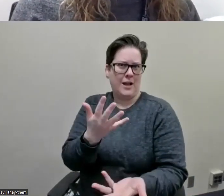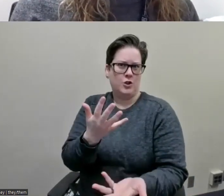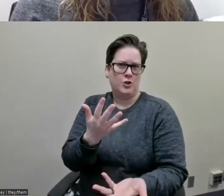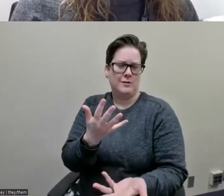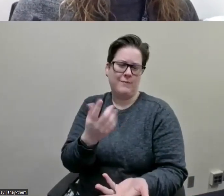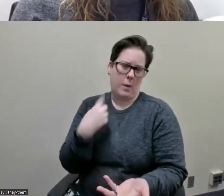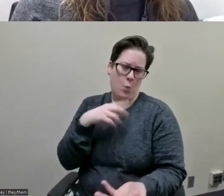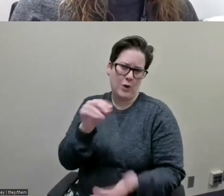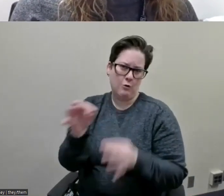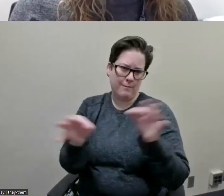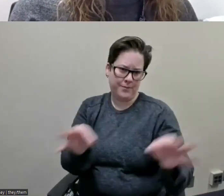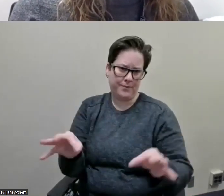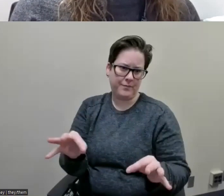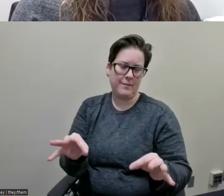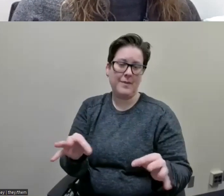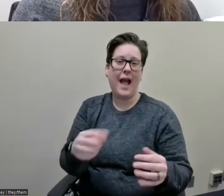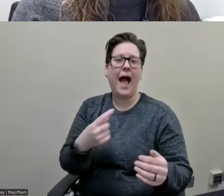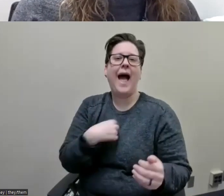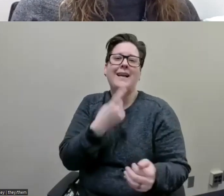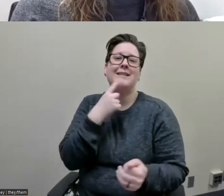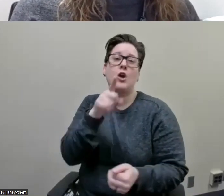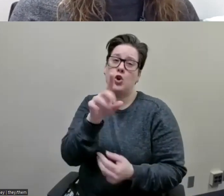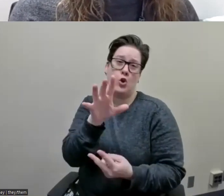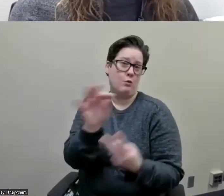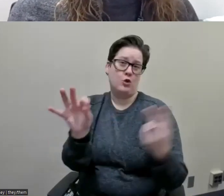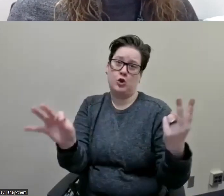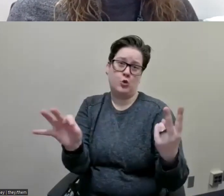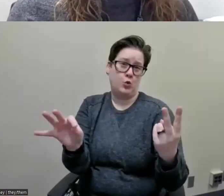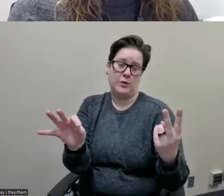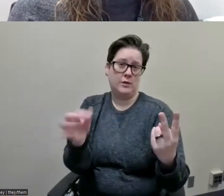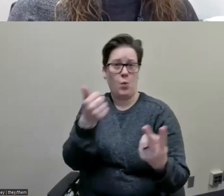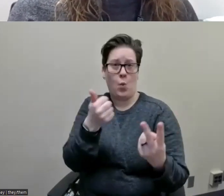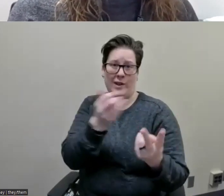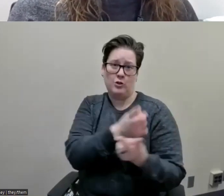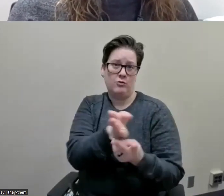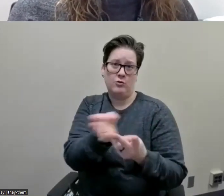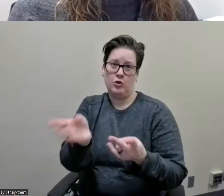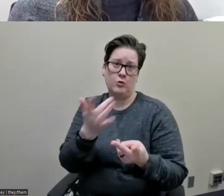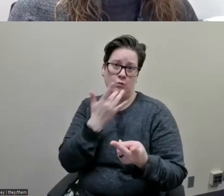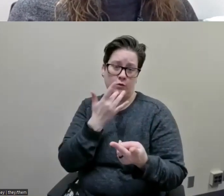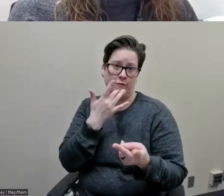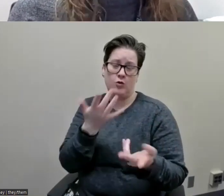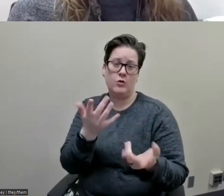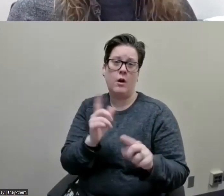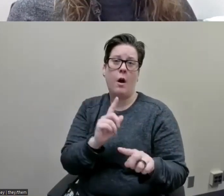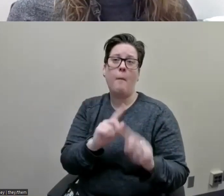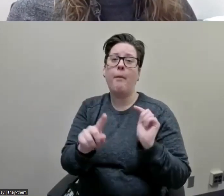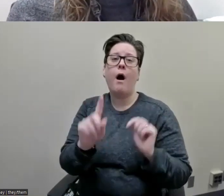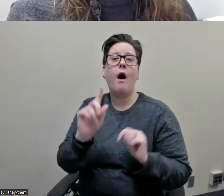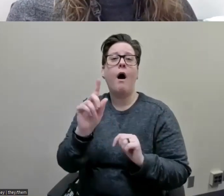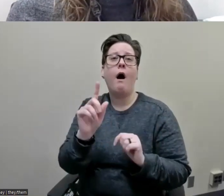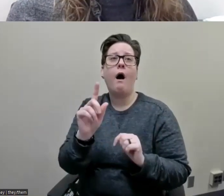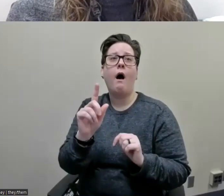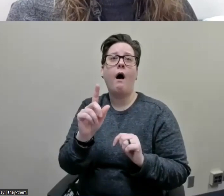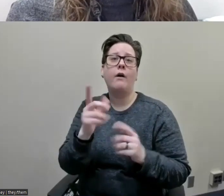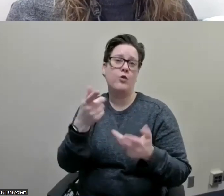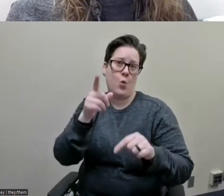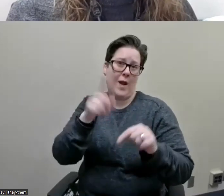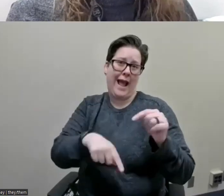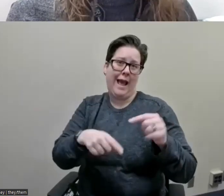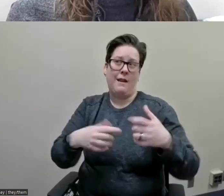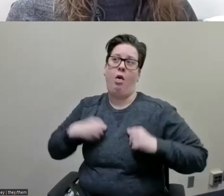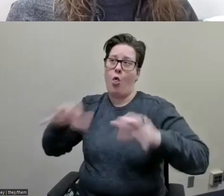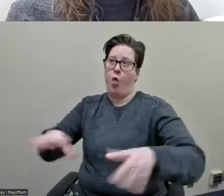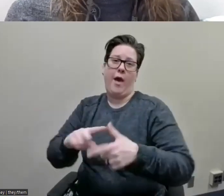ways. I call it the choose your own adventure, and that can change anytime. The only thing we can't take back is if you've had surgery, we can't get that back. So